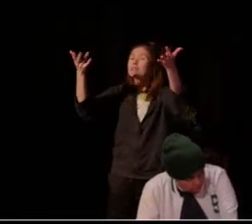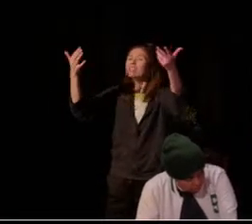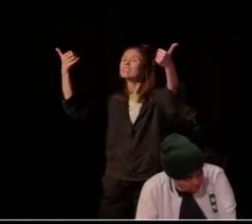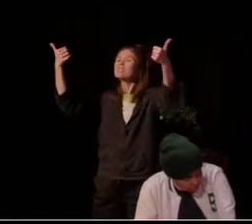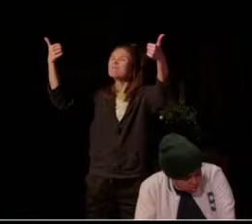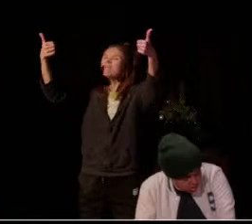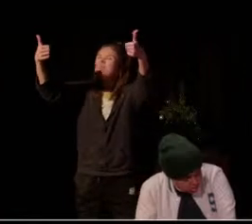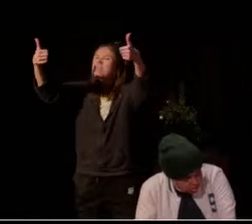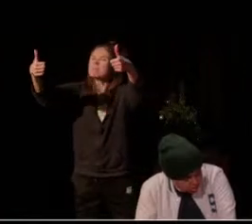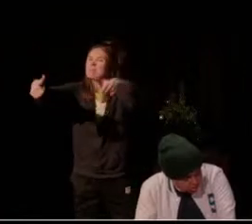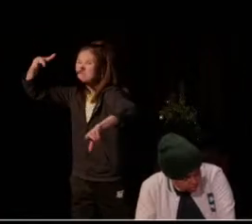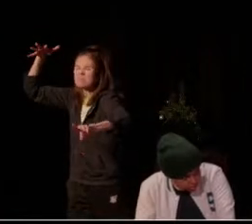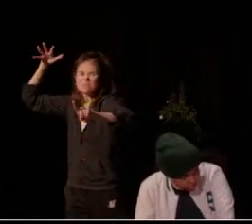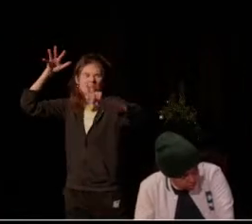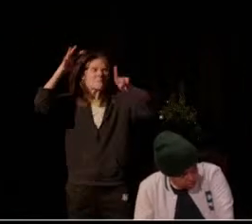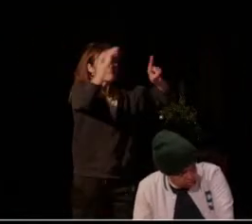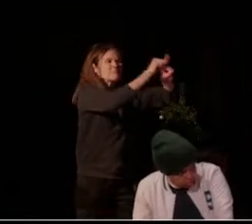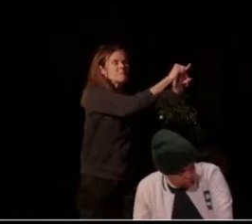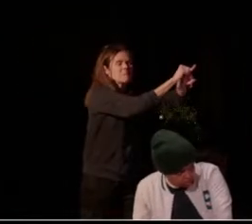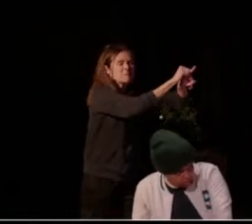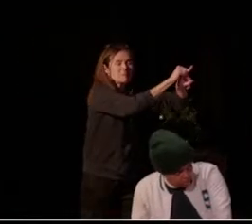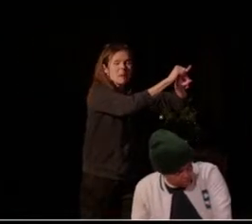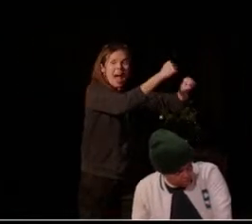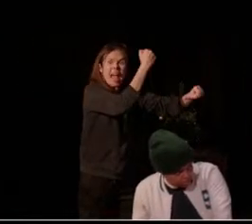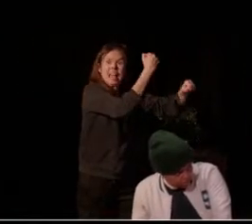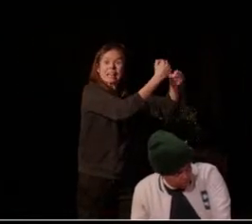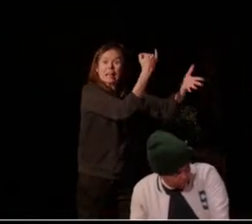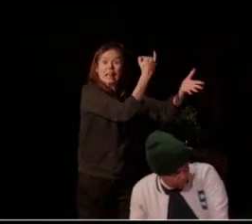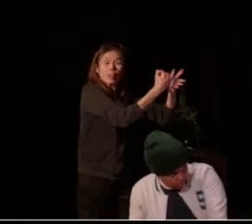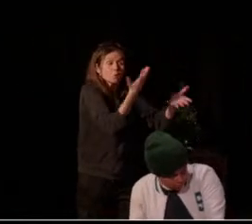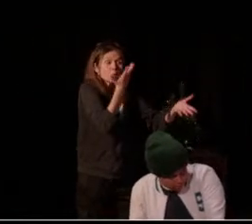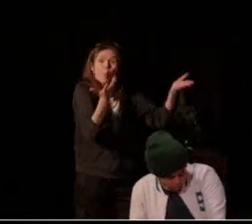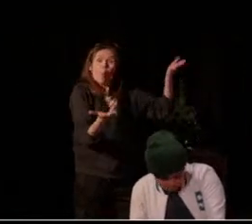guilt or the acquittal.